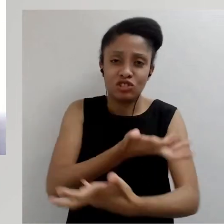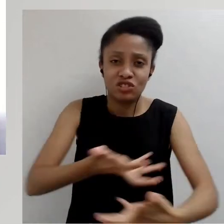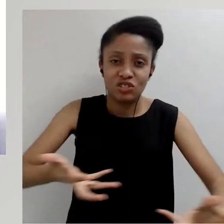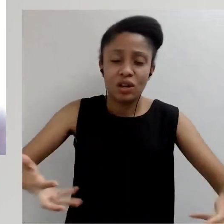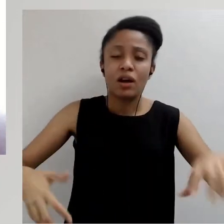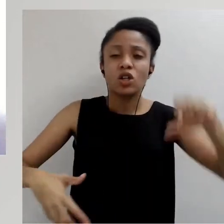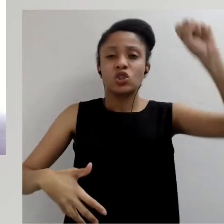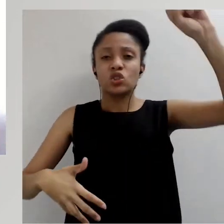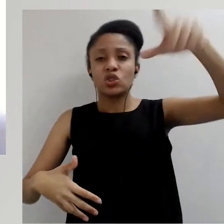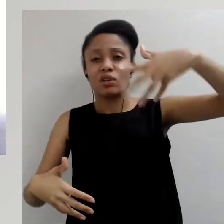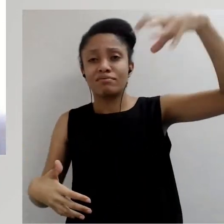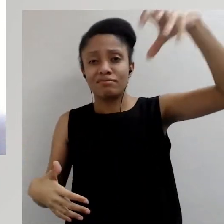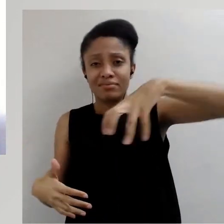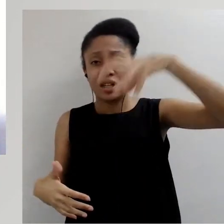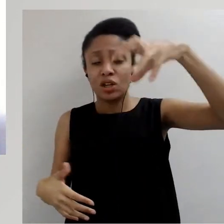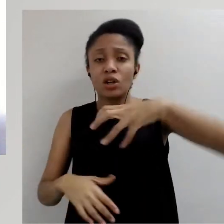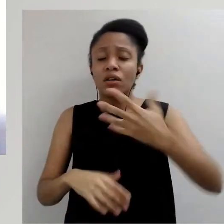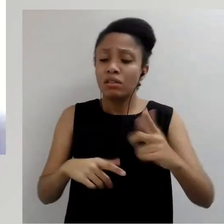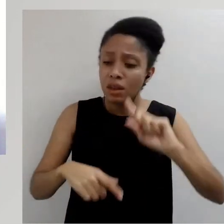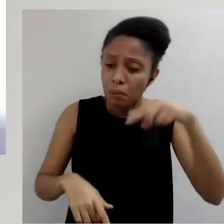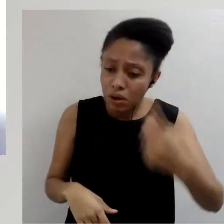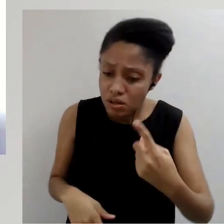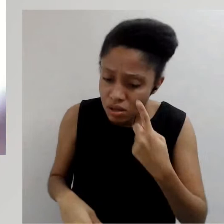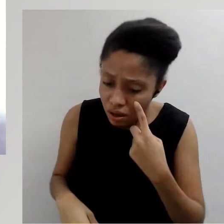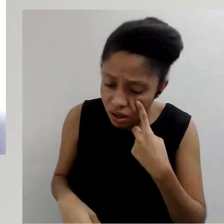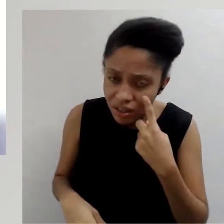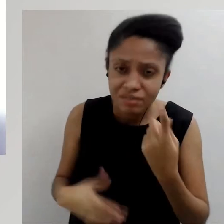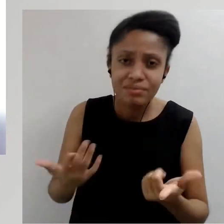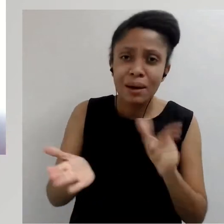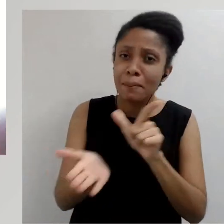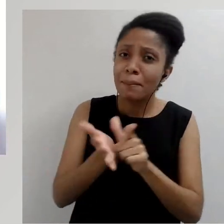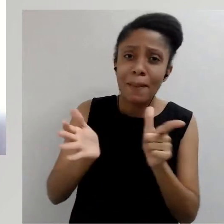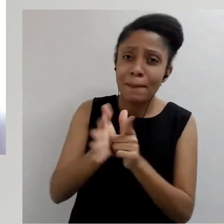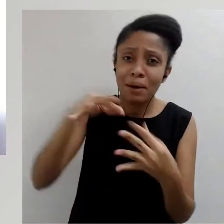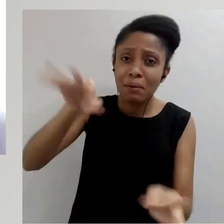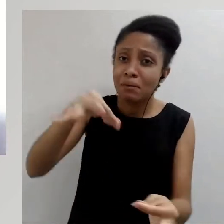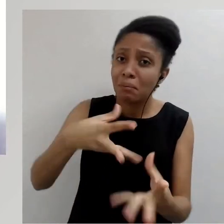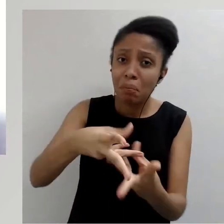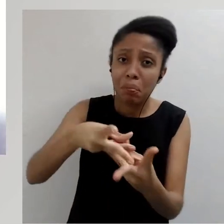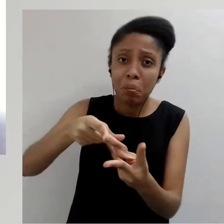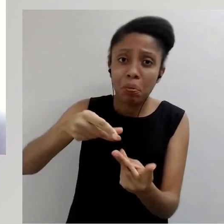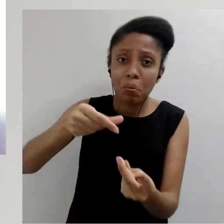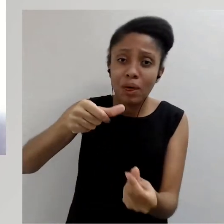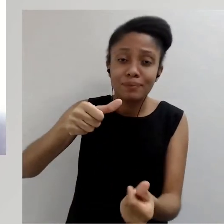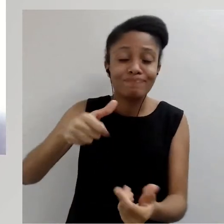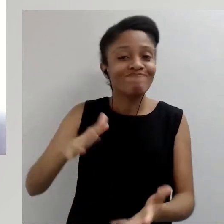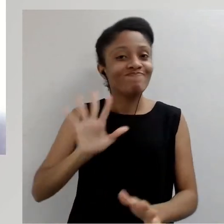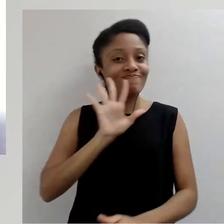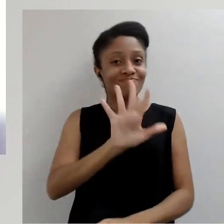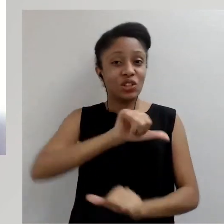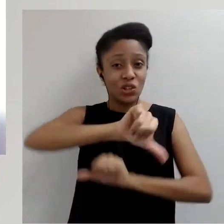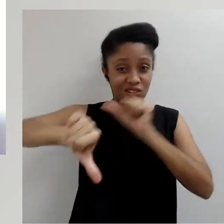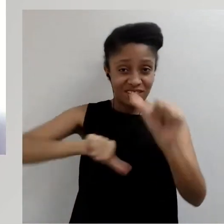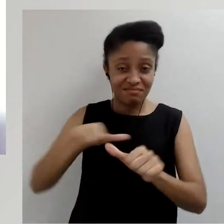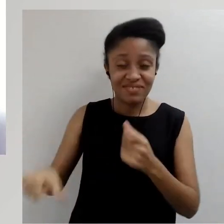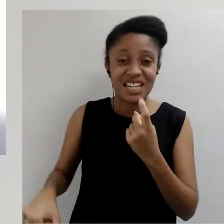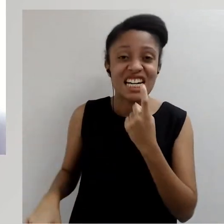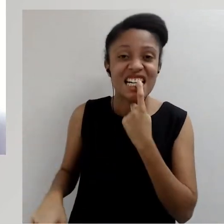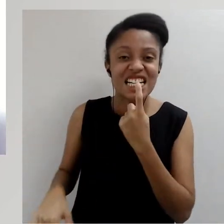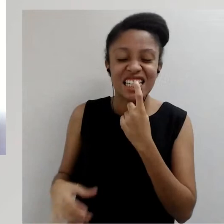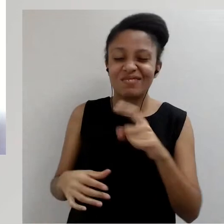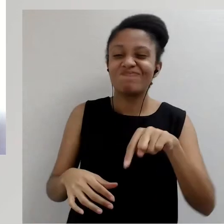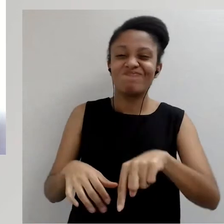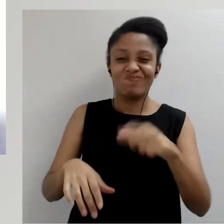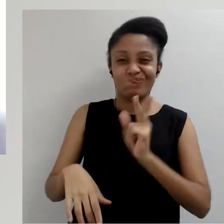them and wait for a week with them there, when you see the paper is not there anymore, but the plastic